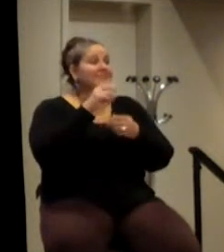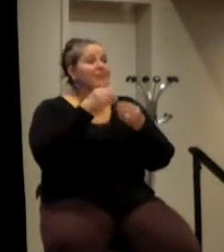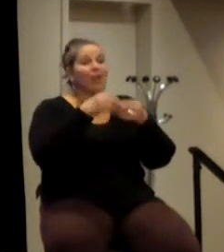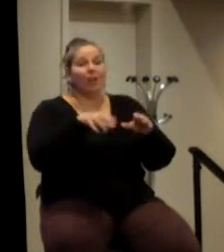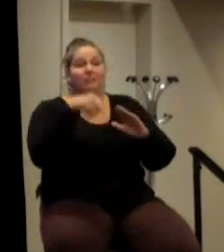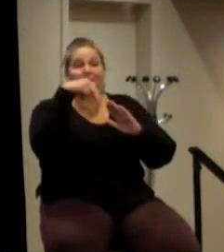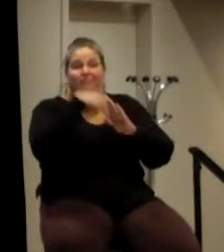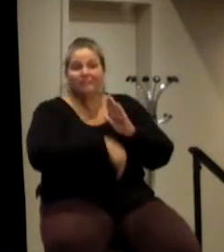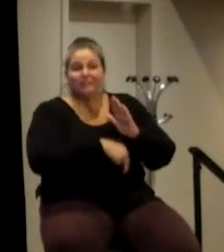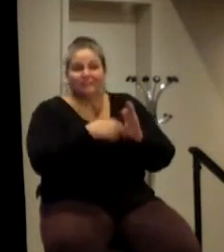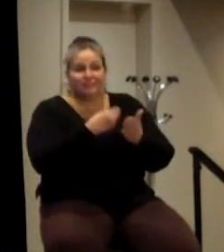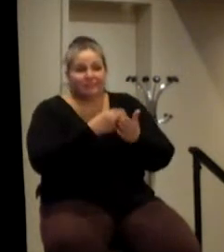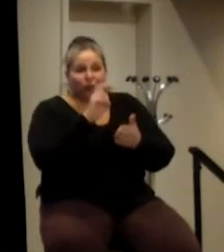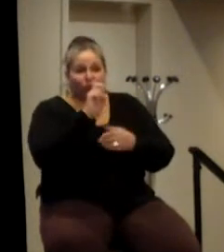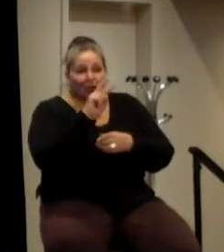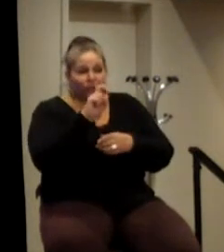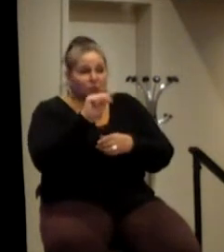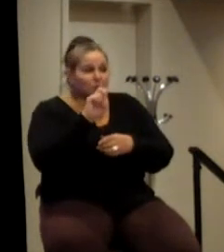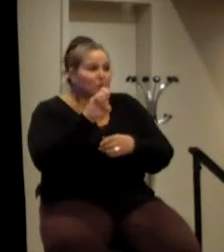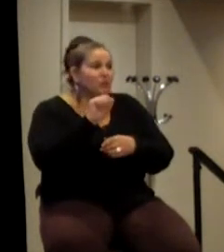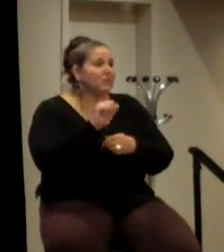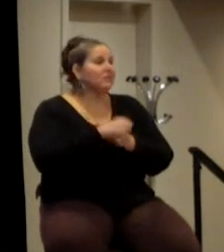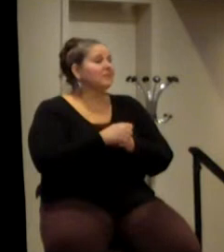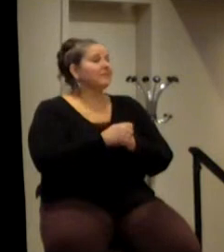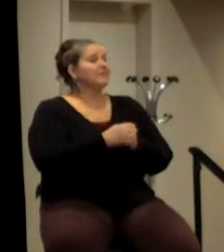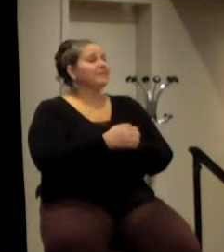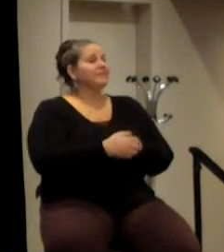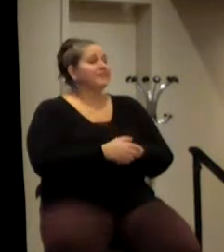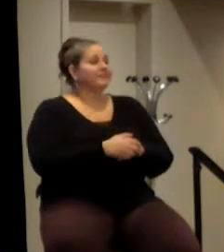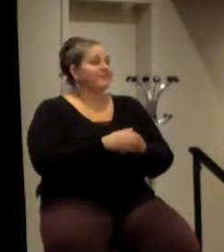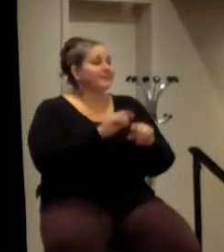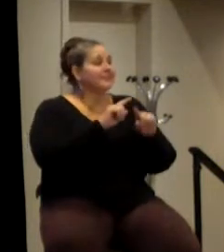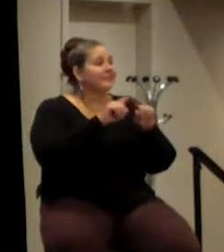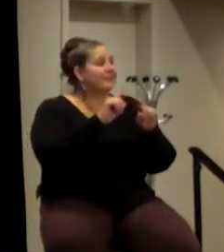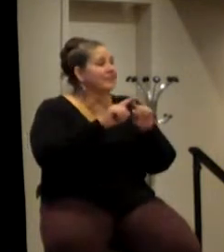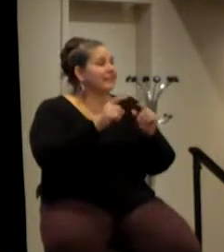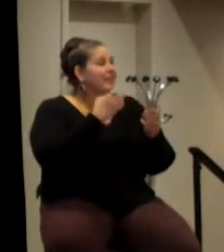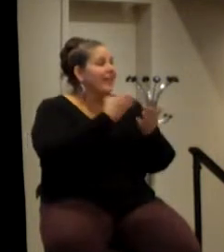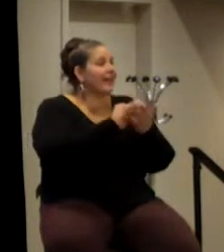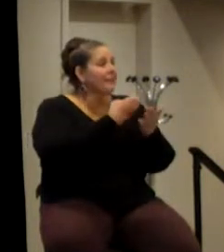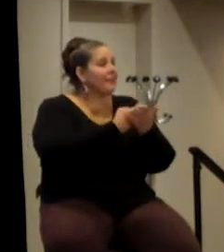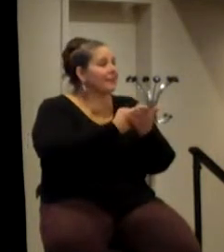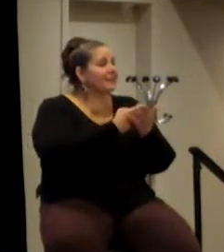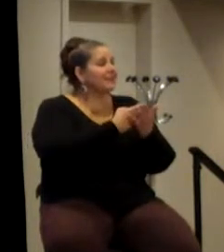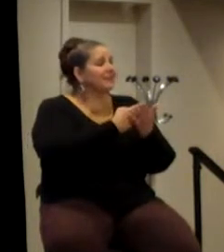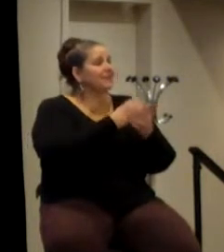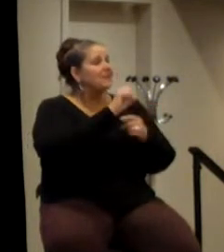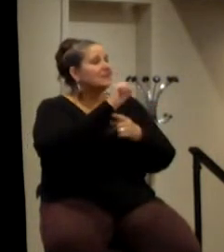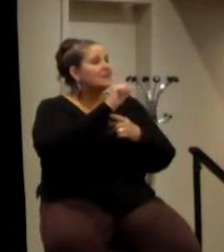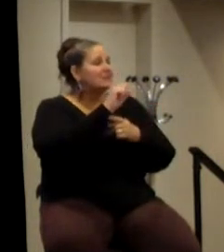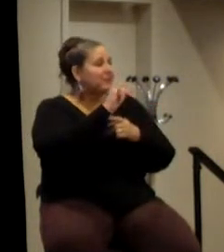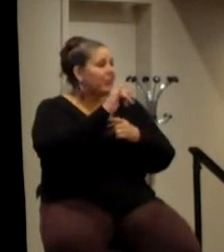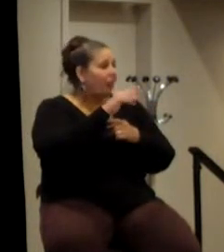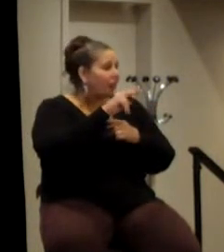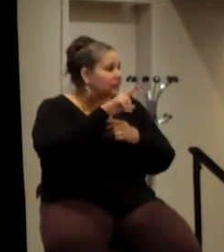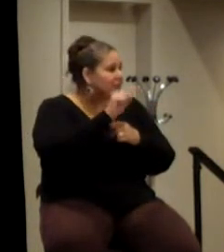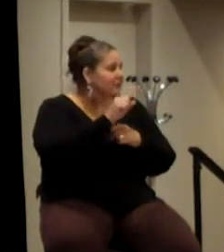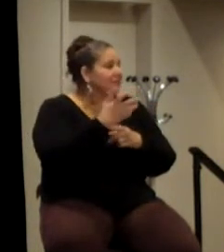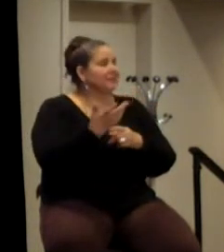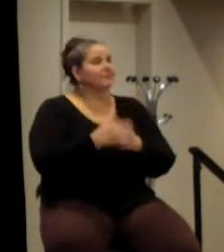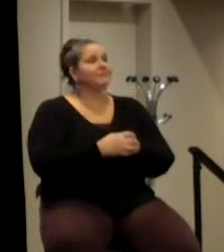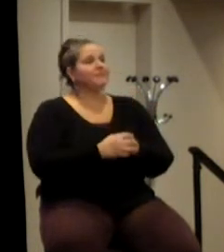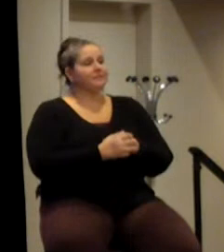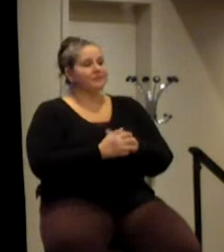types of economic stimulus as well. What we're being talked about getting in county government is less than what